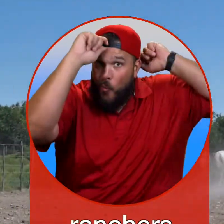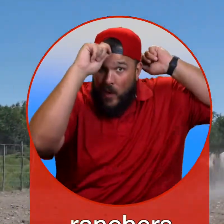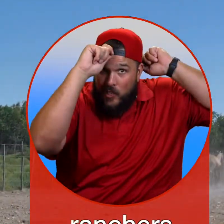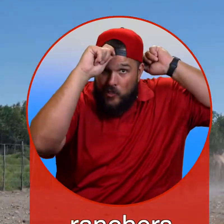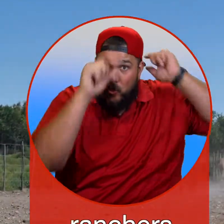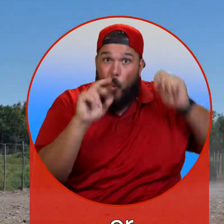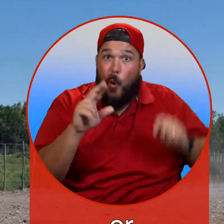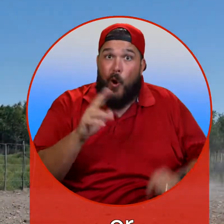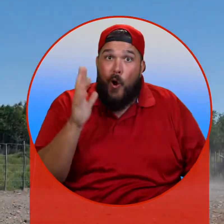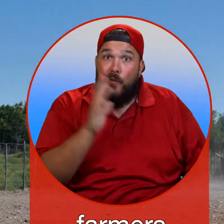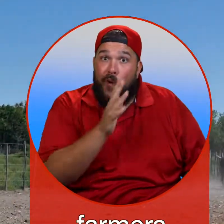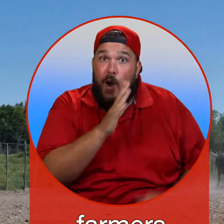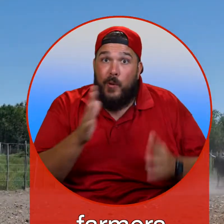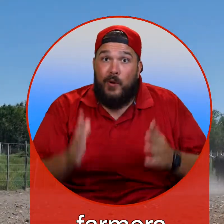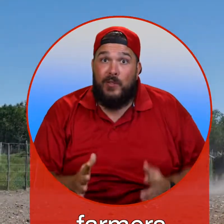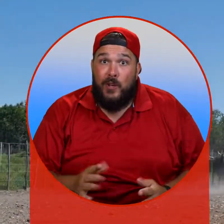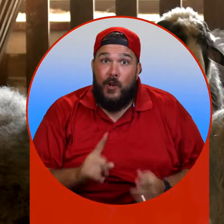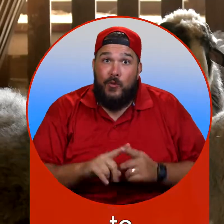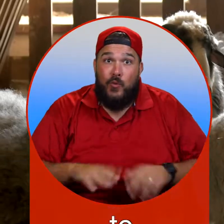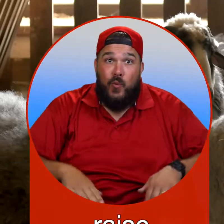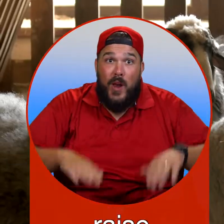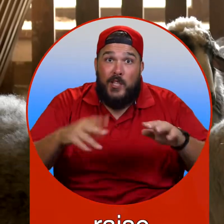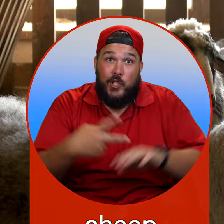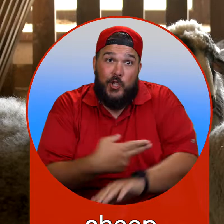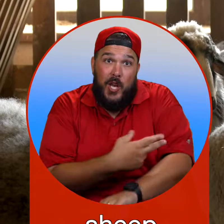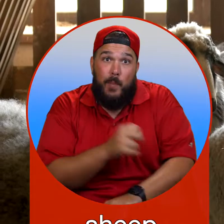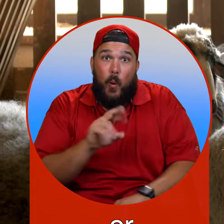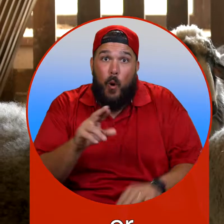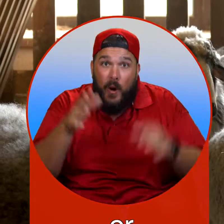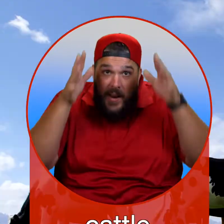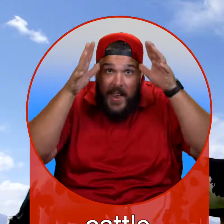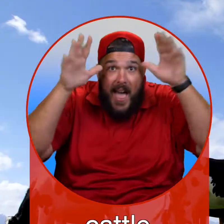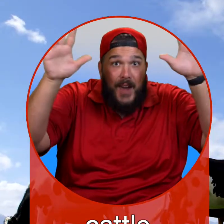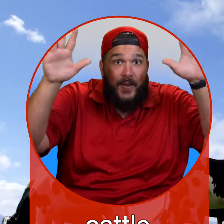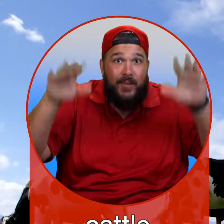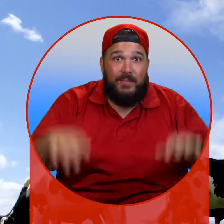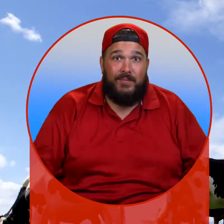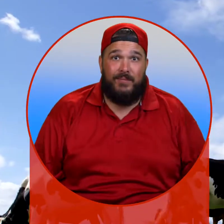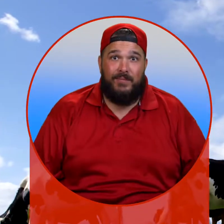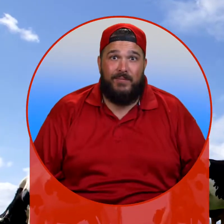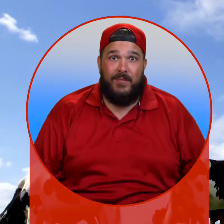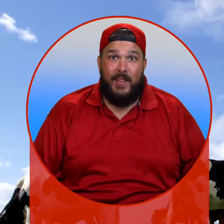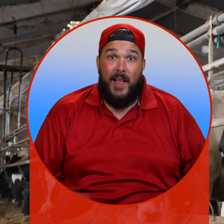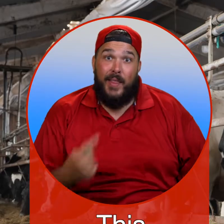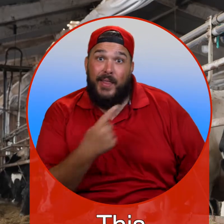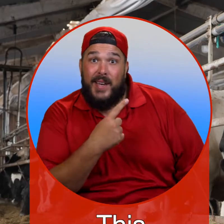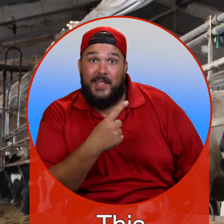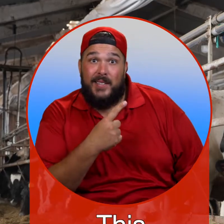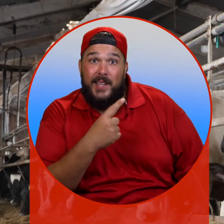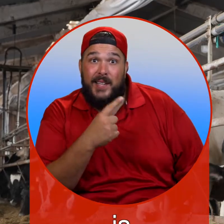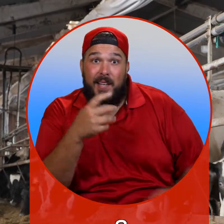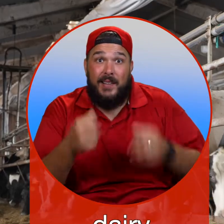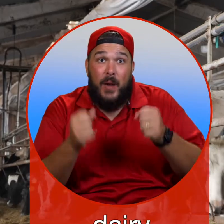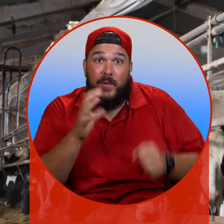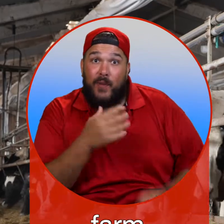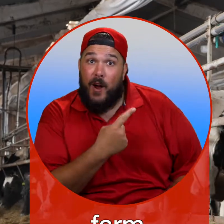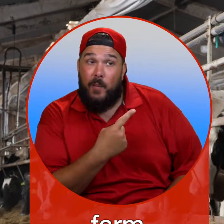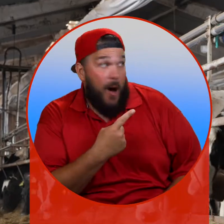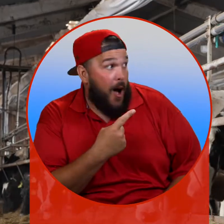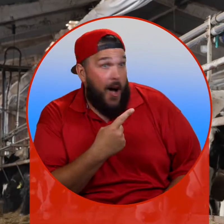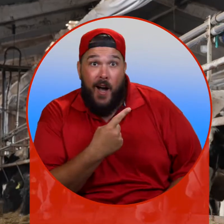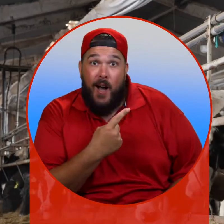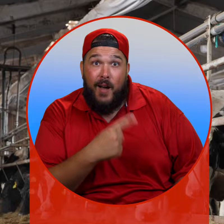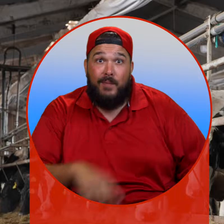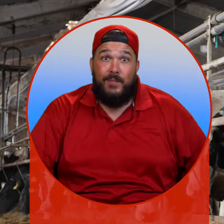as ranchers or farmers to raise sheep or cattle. This is a dairy